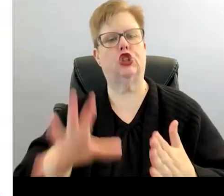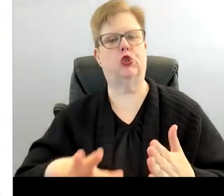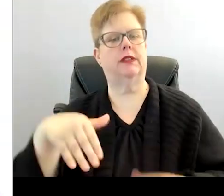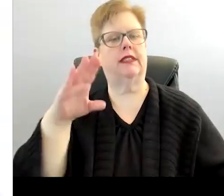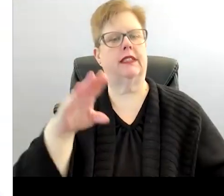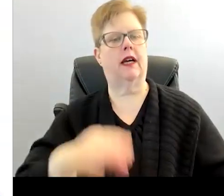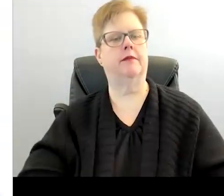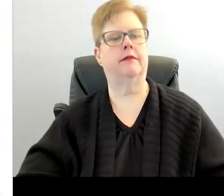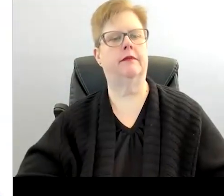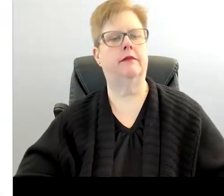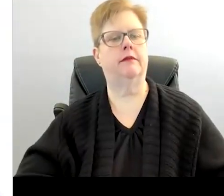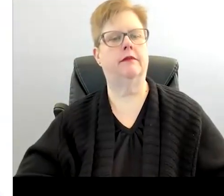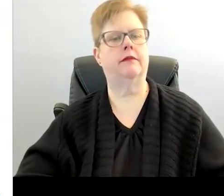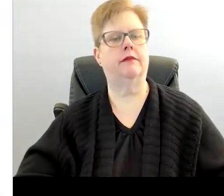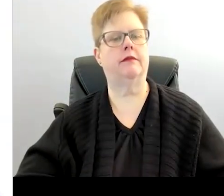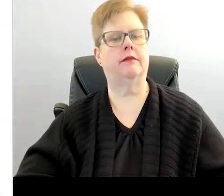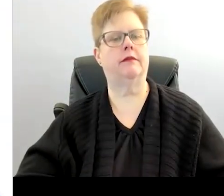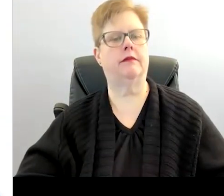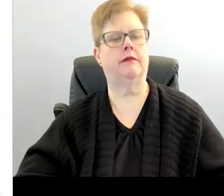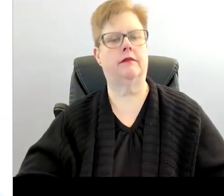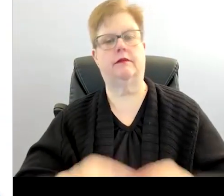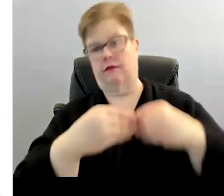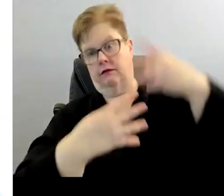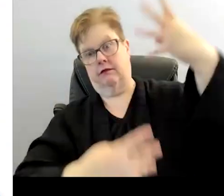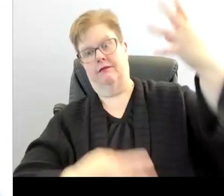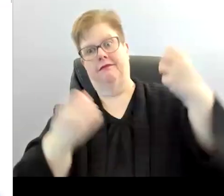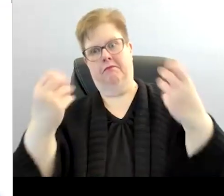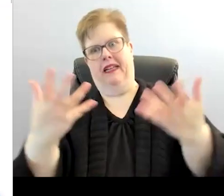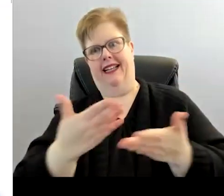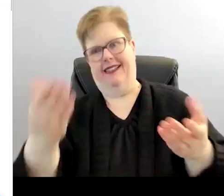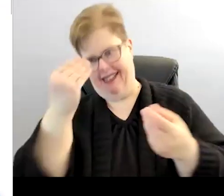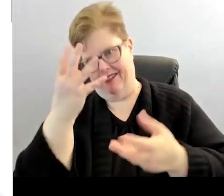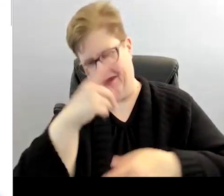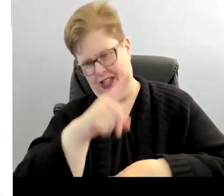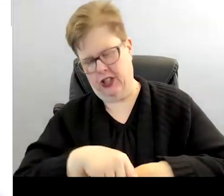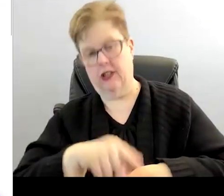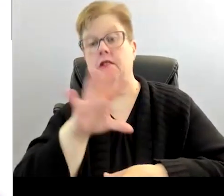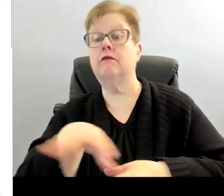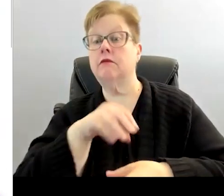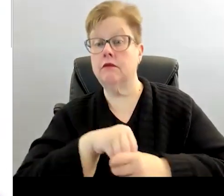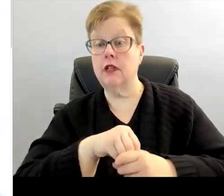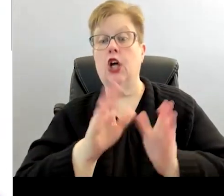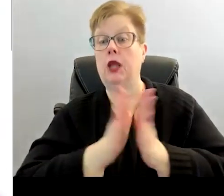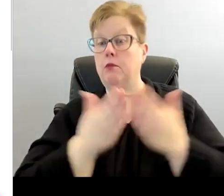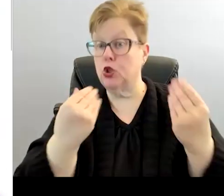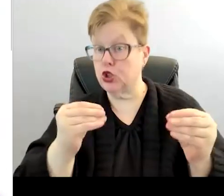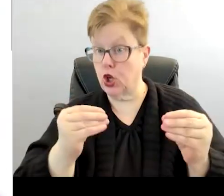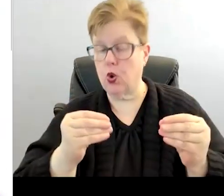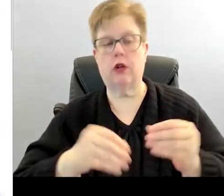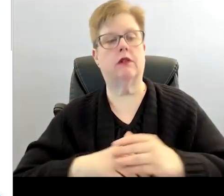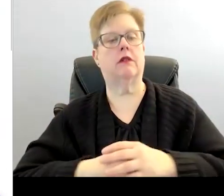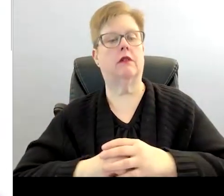top and find information about a lot of things. This will include things like the bookstore,